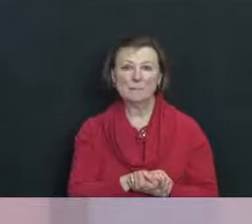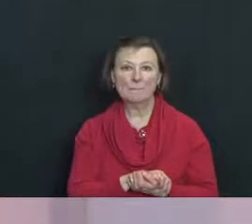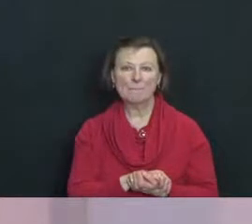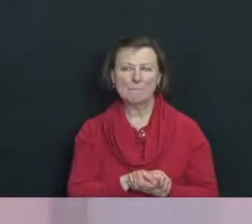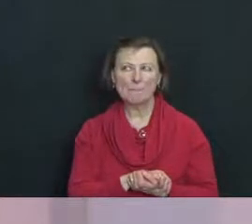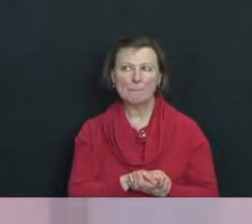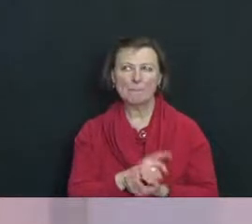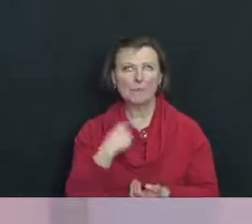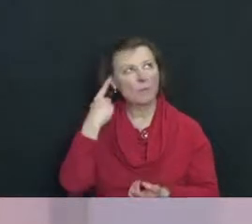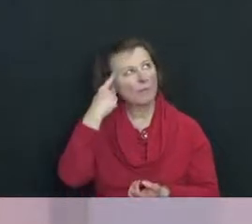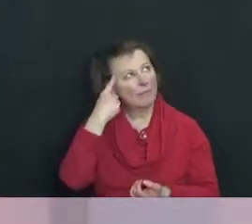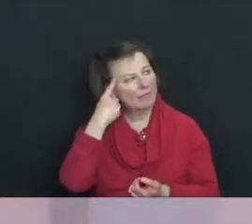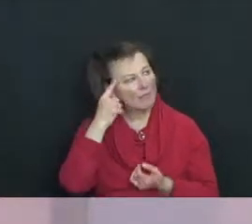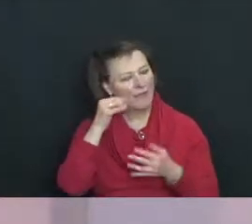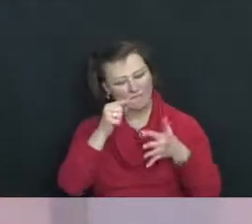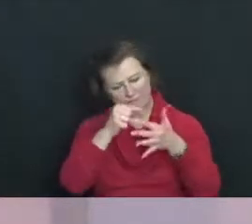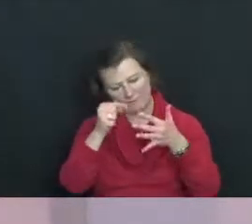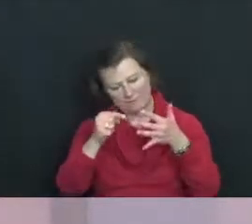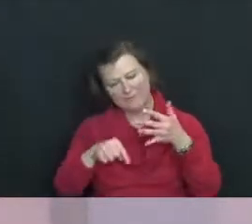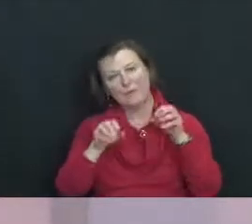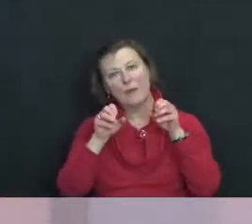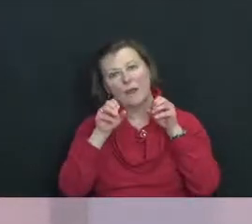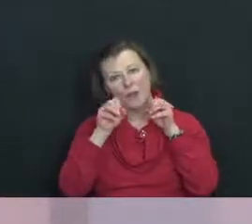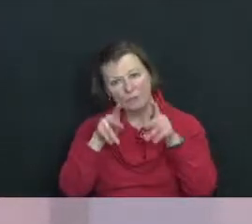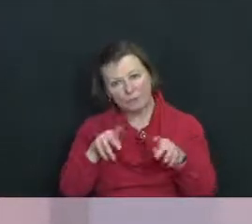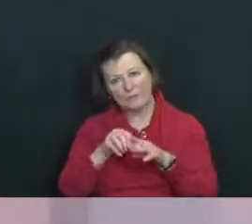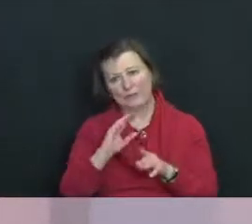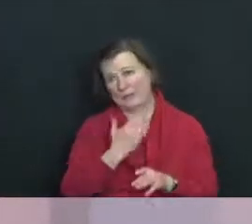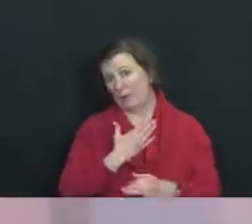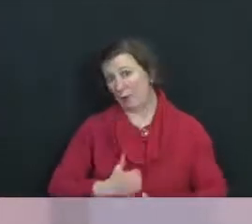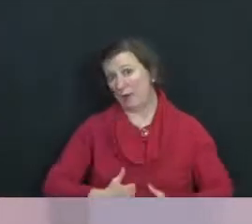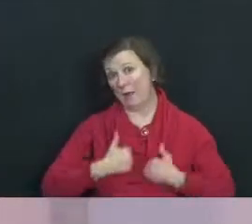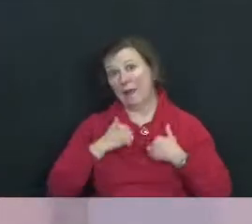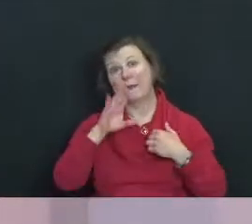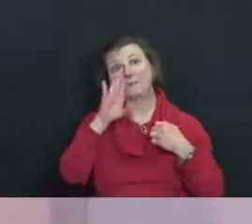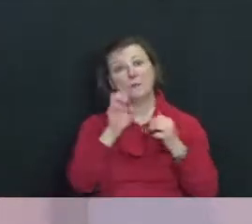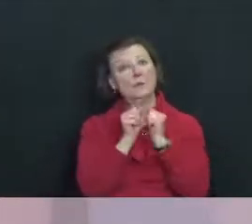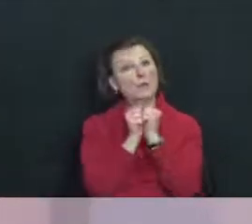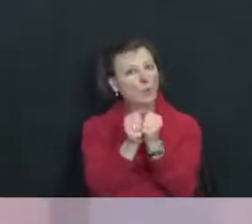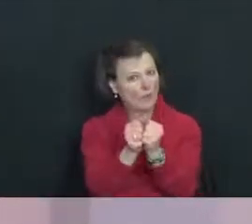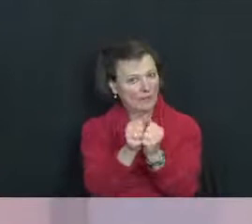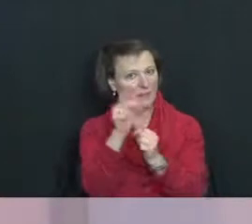as we think of all the opportunities we have in our lives to be with people?